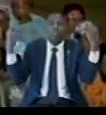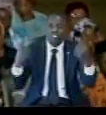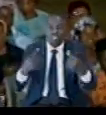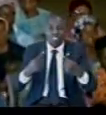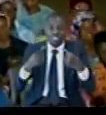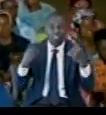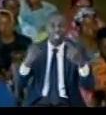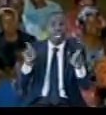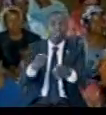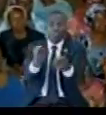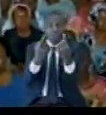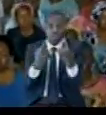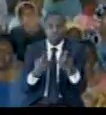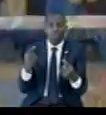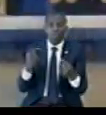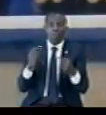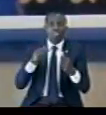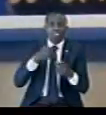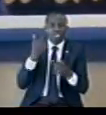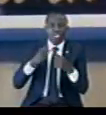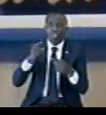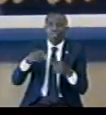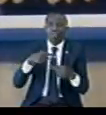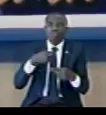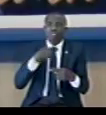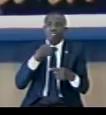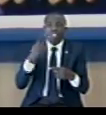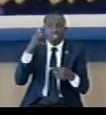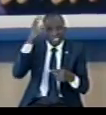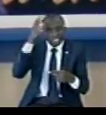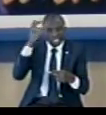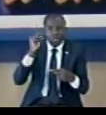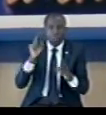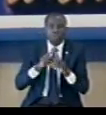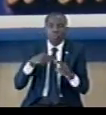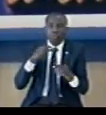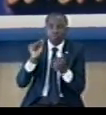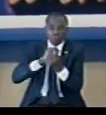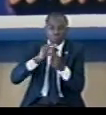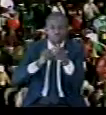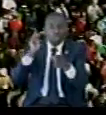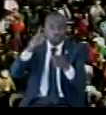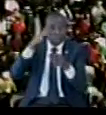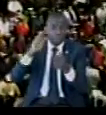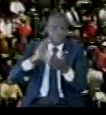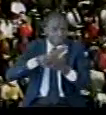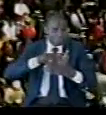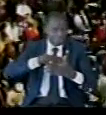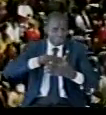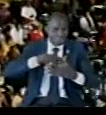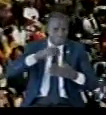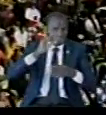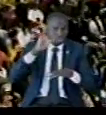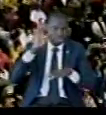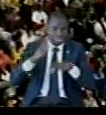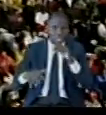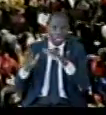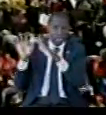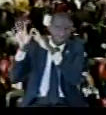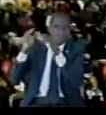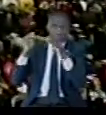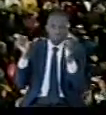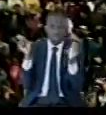As you come and you tell him to wash you, you'll be whiter than snow. He'll make you worthy,